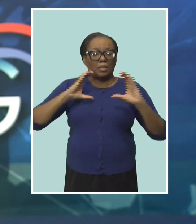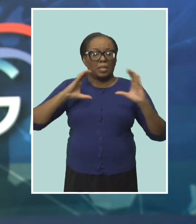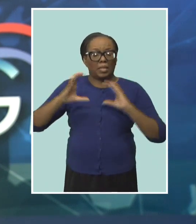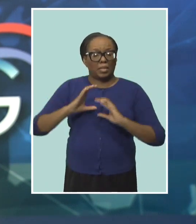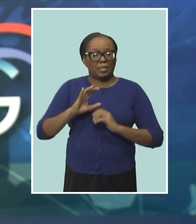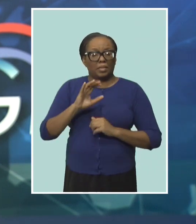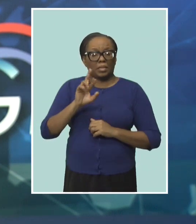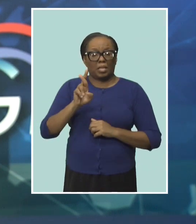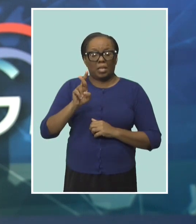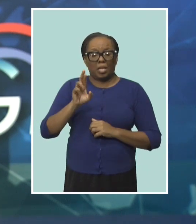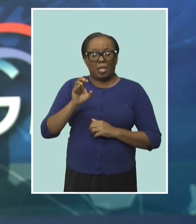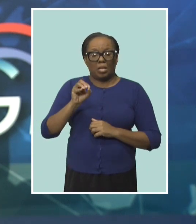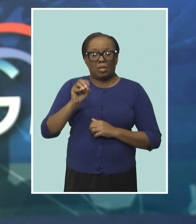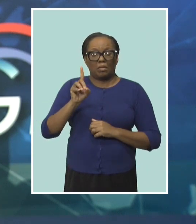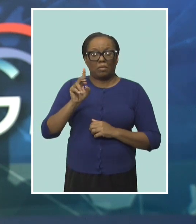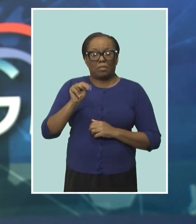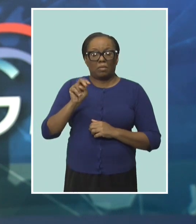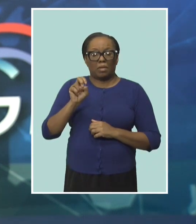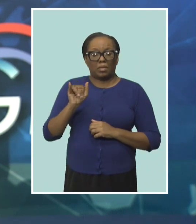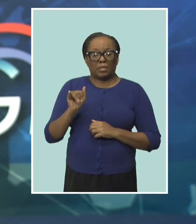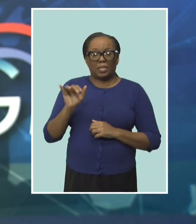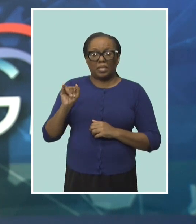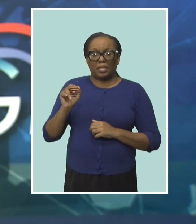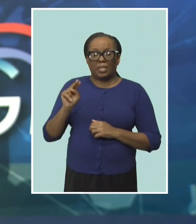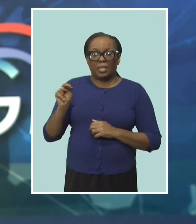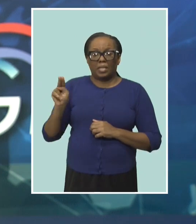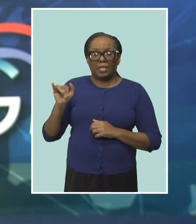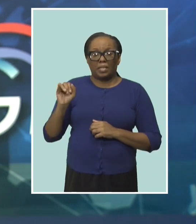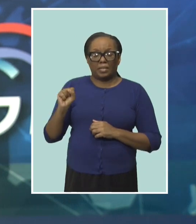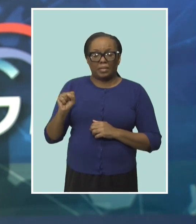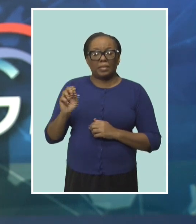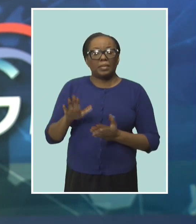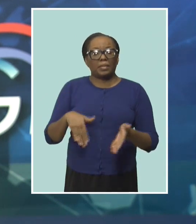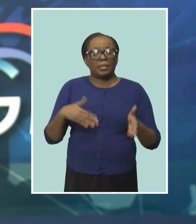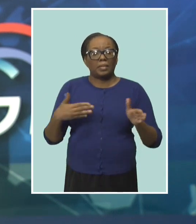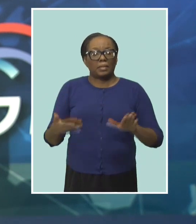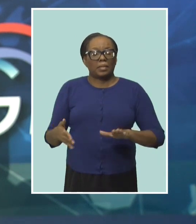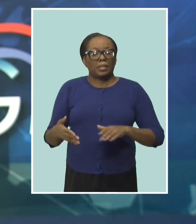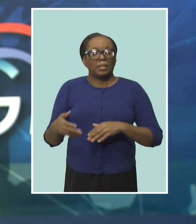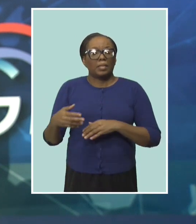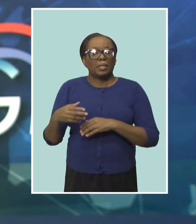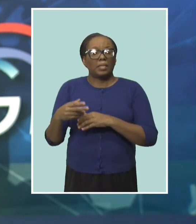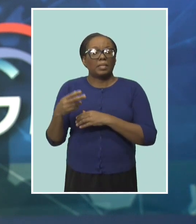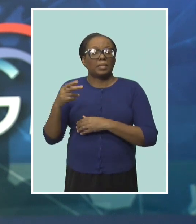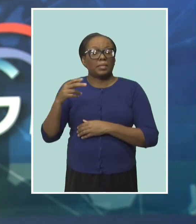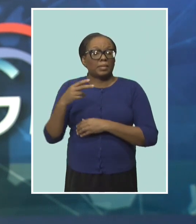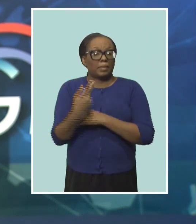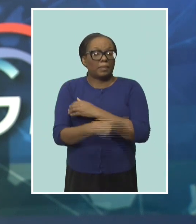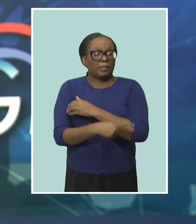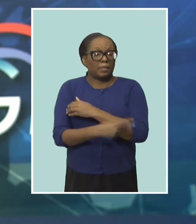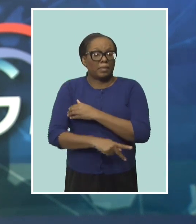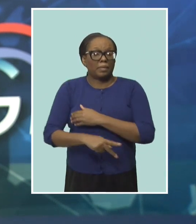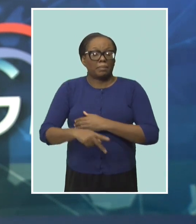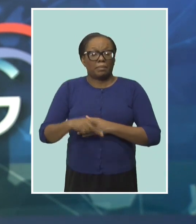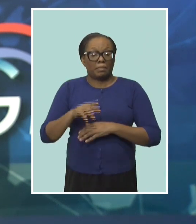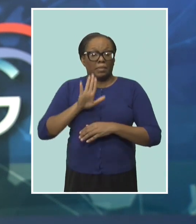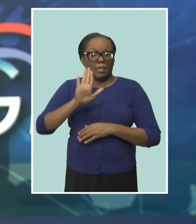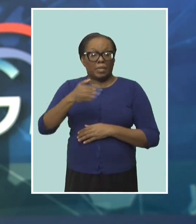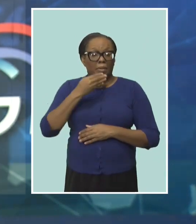Rodney Innis. Inspector Innis reportedly passed away at his residence in St. Philip last evening. Rachel Agard has that